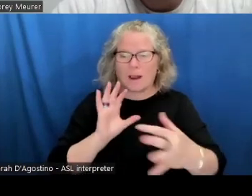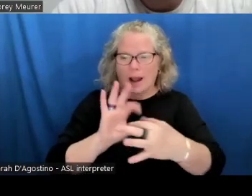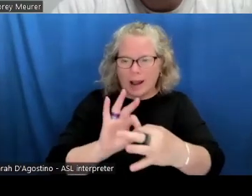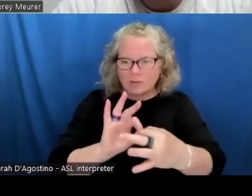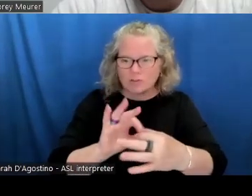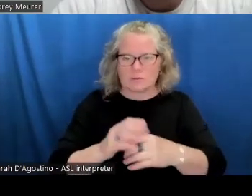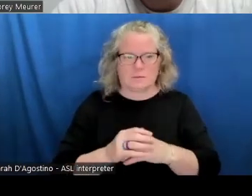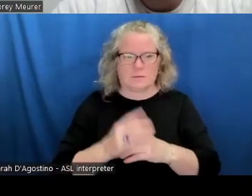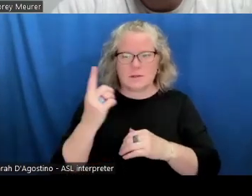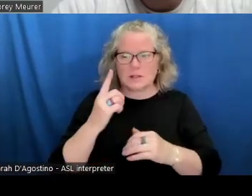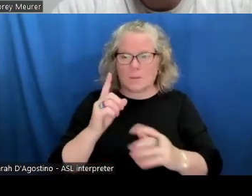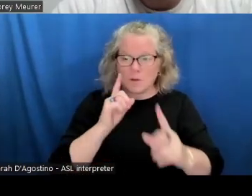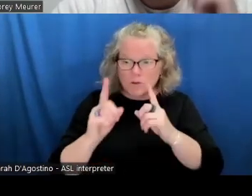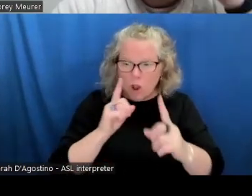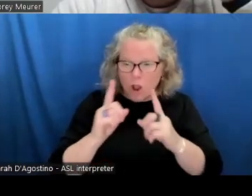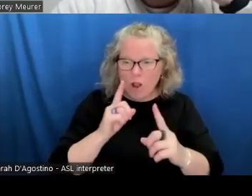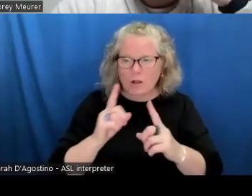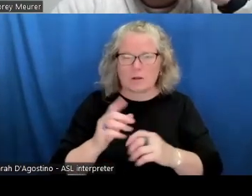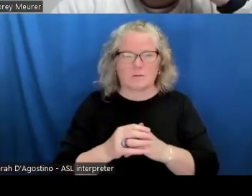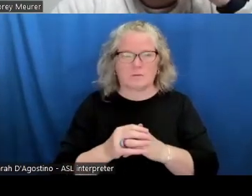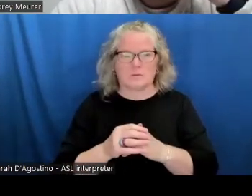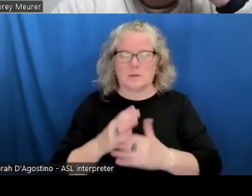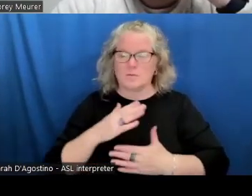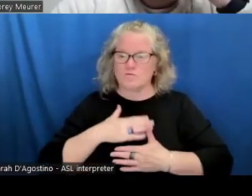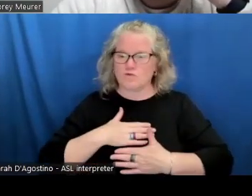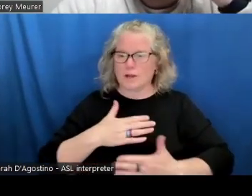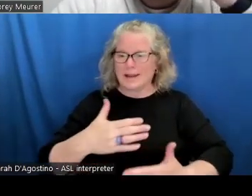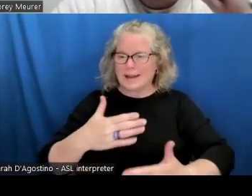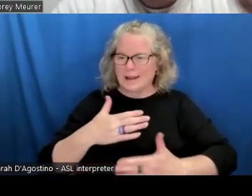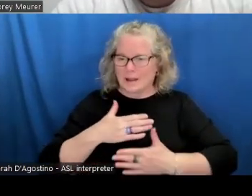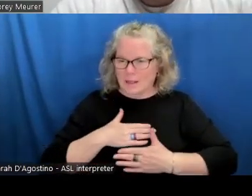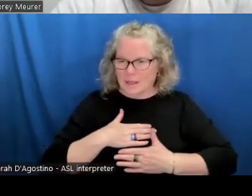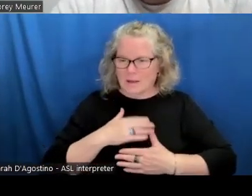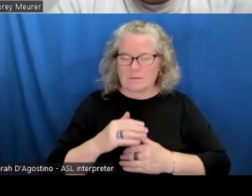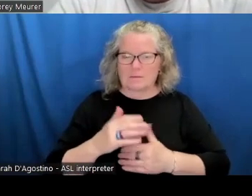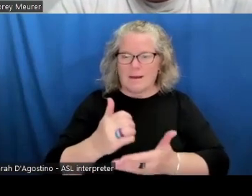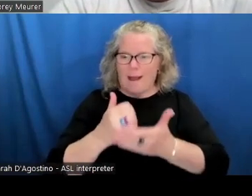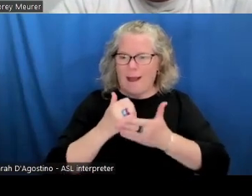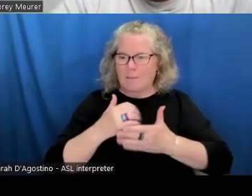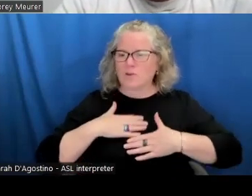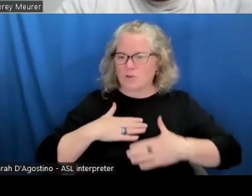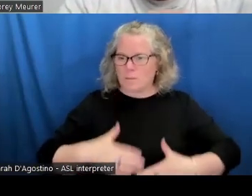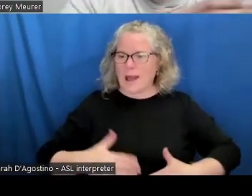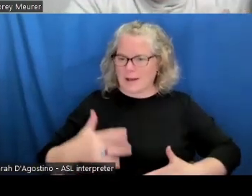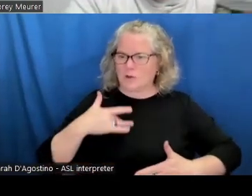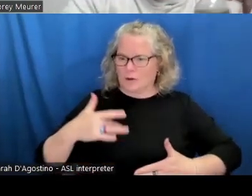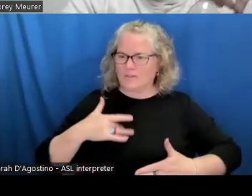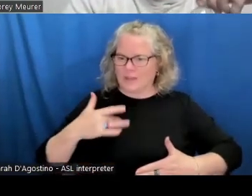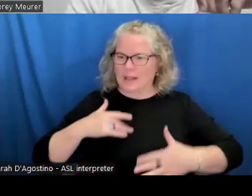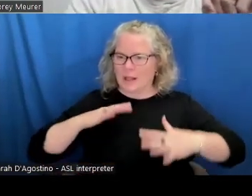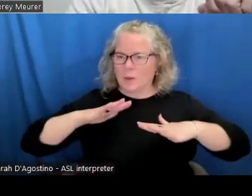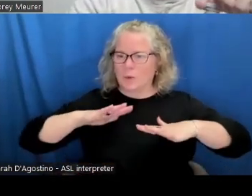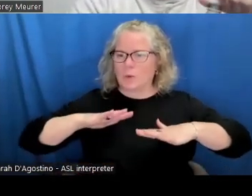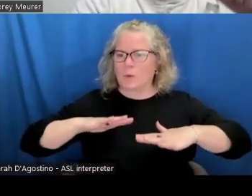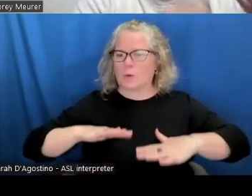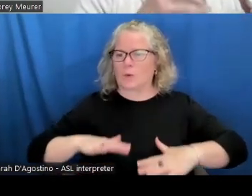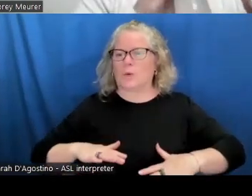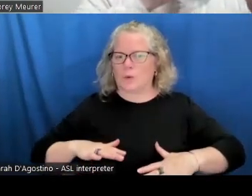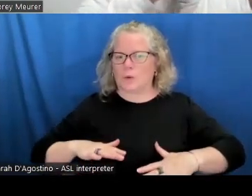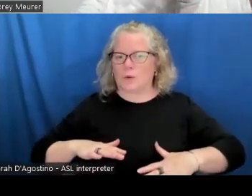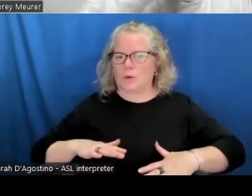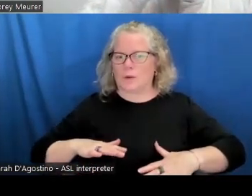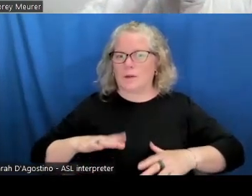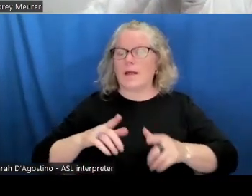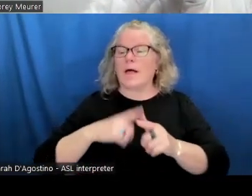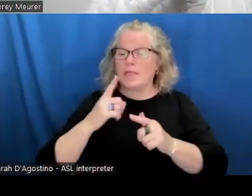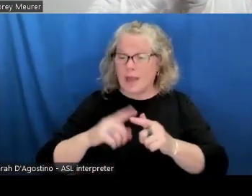helping you feel your body calm down. Once that happens, then the upstairs brain can come back,